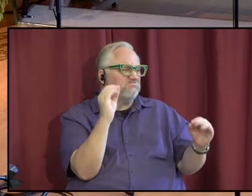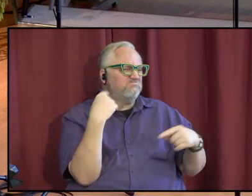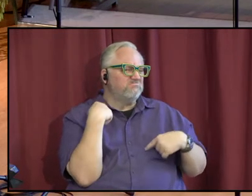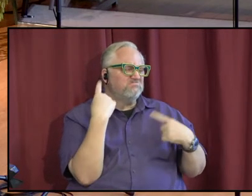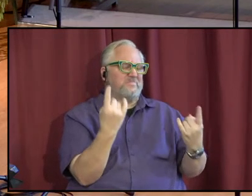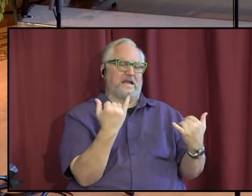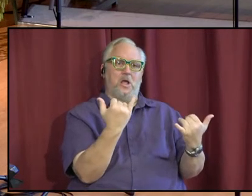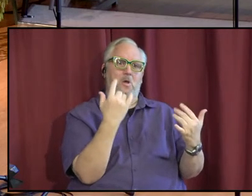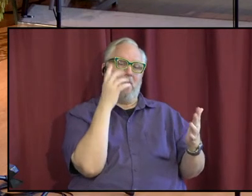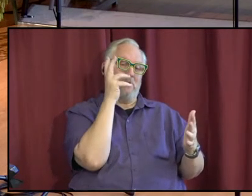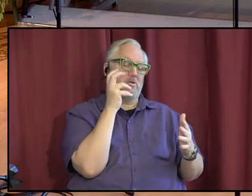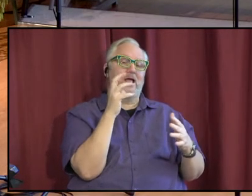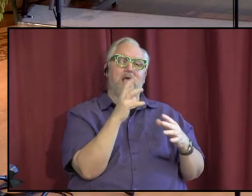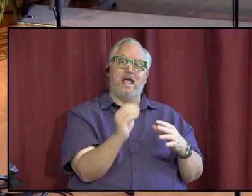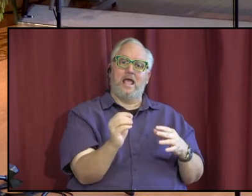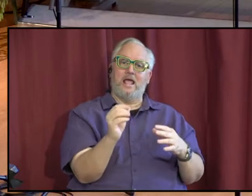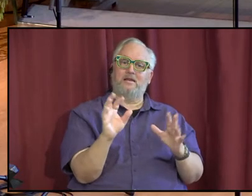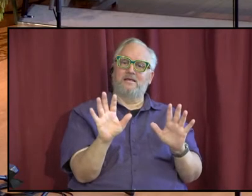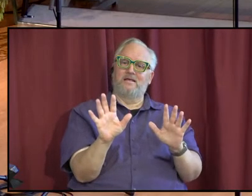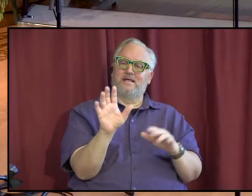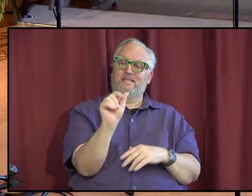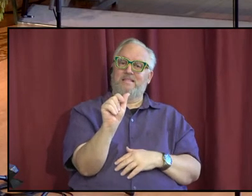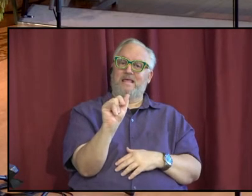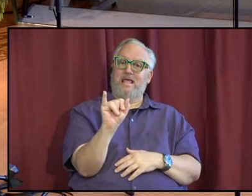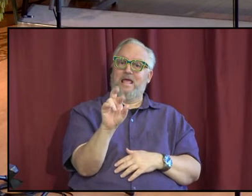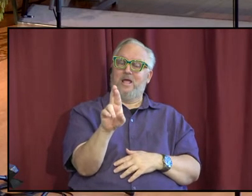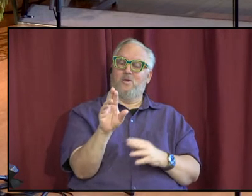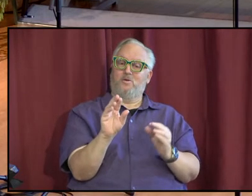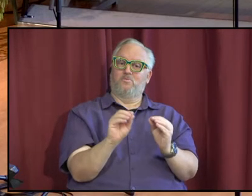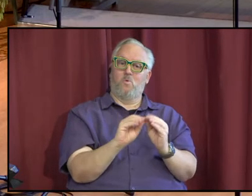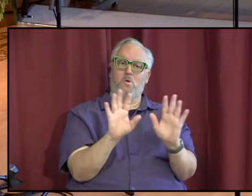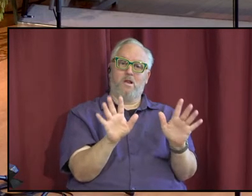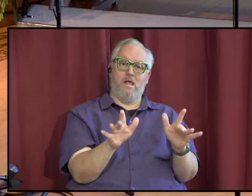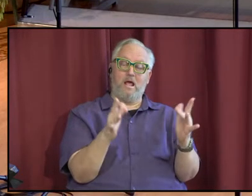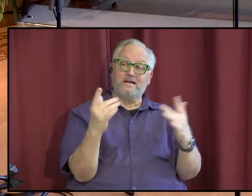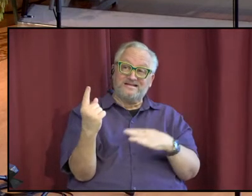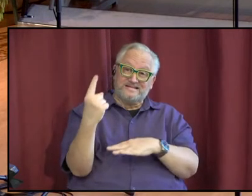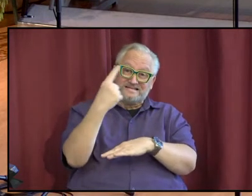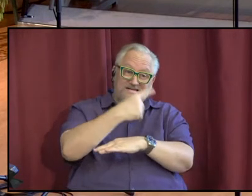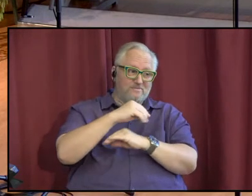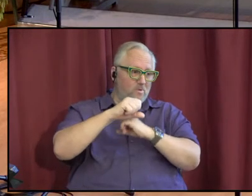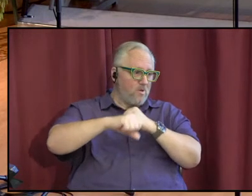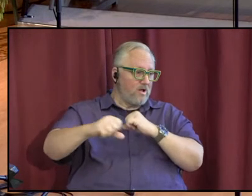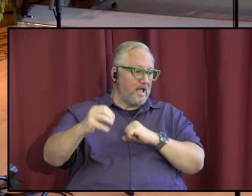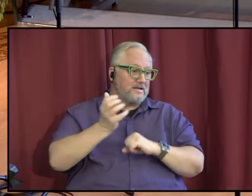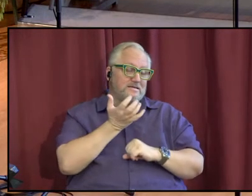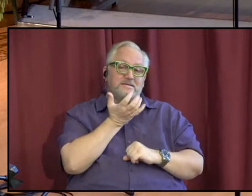lighter, and of course the days are longer. And in the desert,